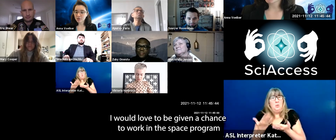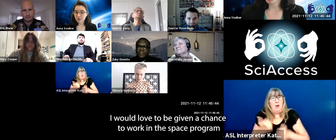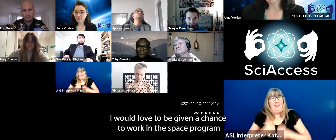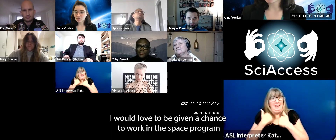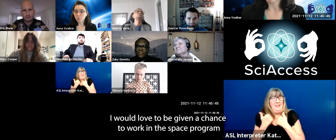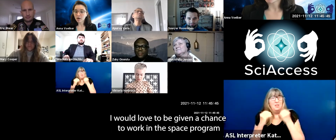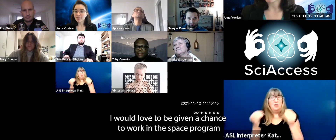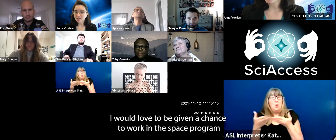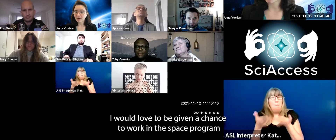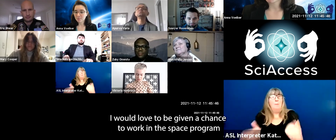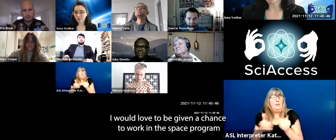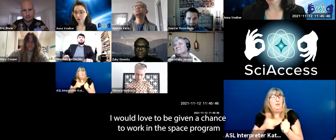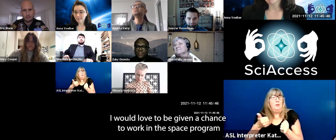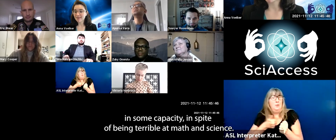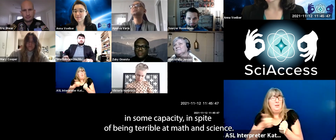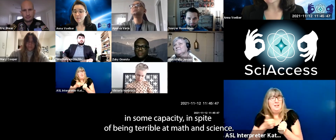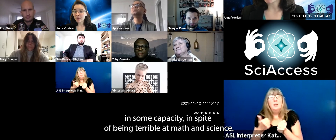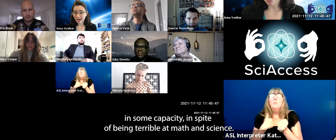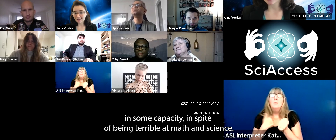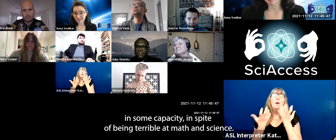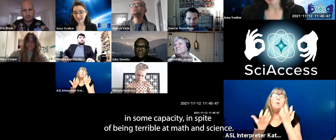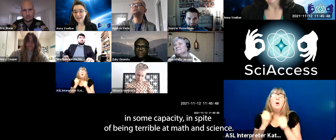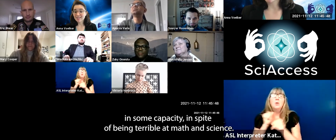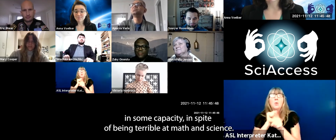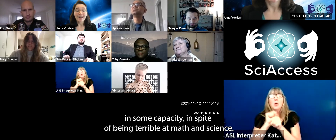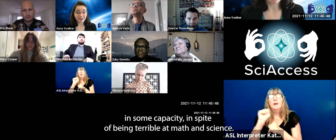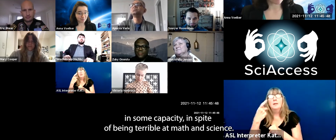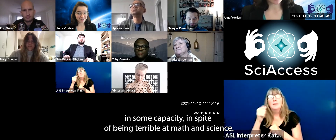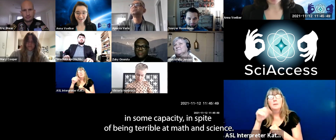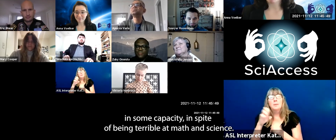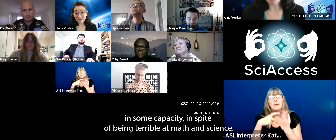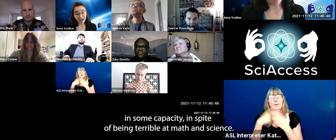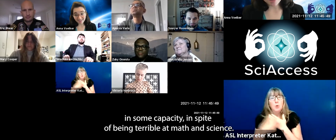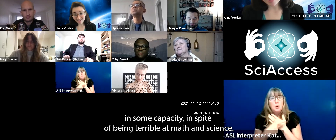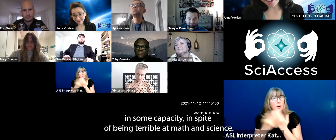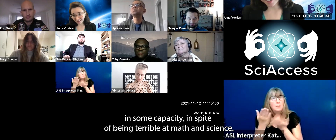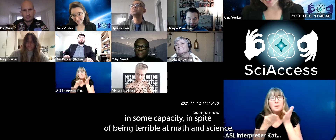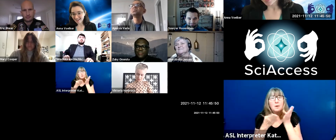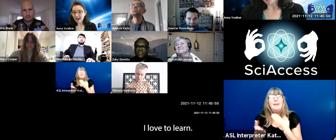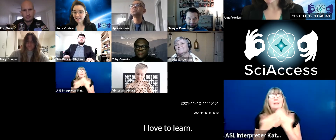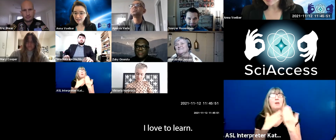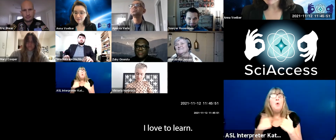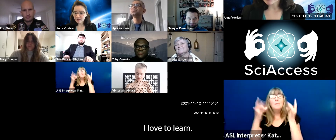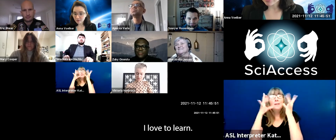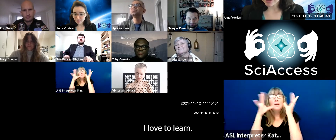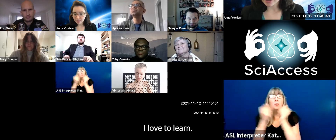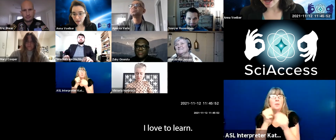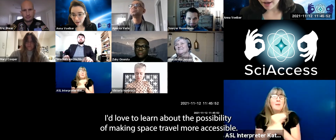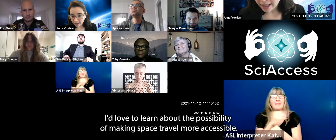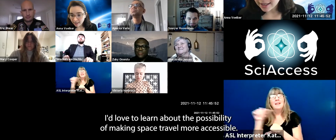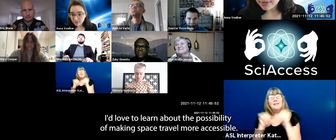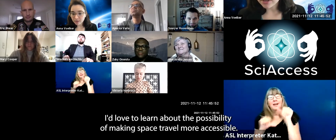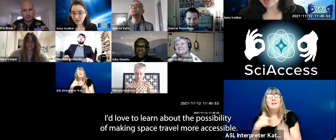be given a chance to work in the space program in some capacity, in spite of being terrible at math and science. I'd love to